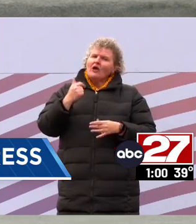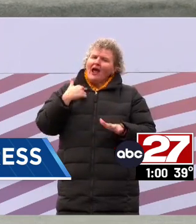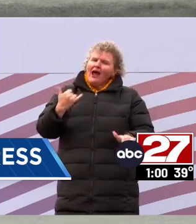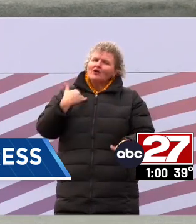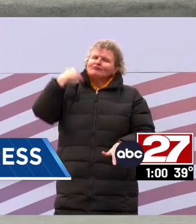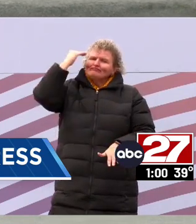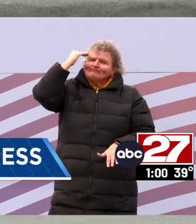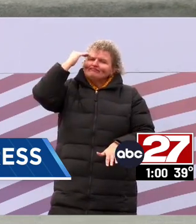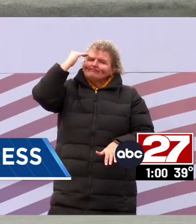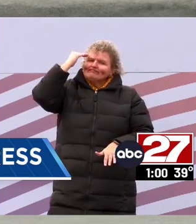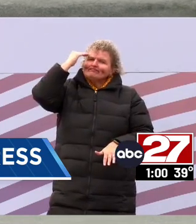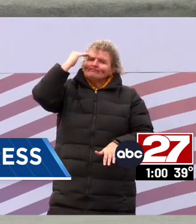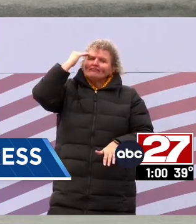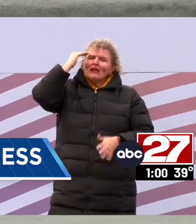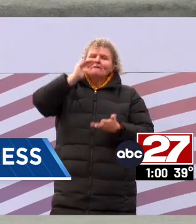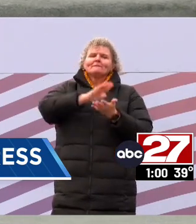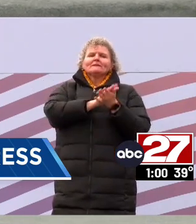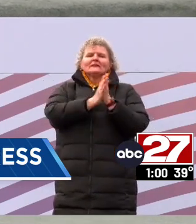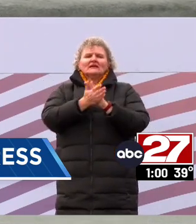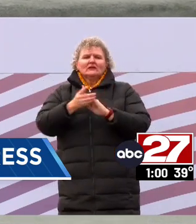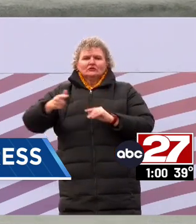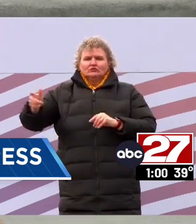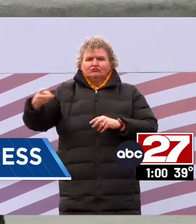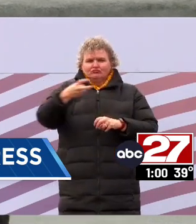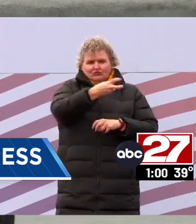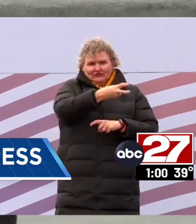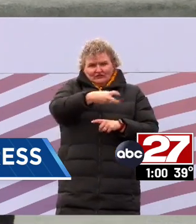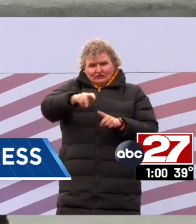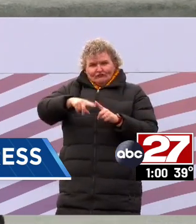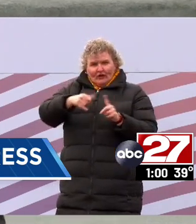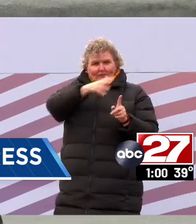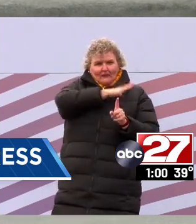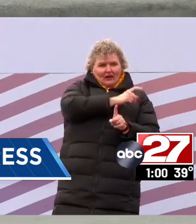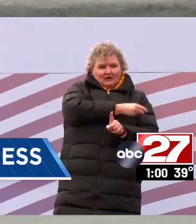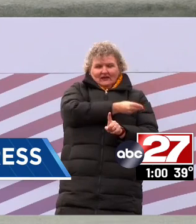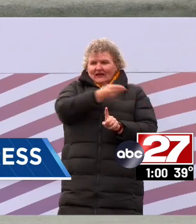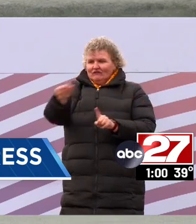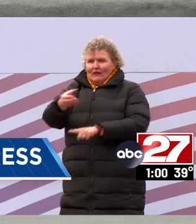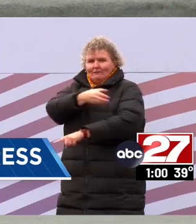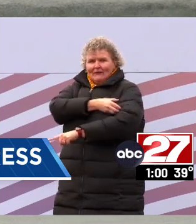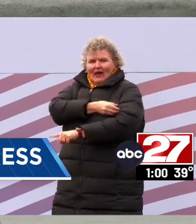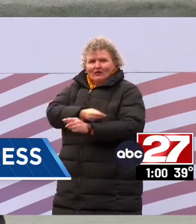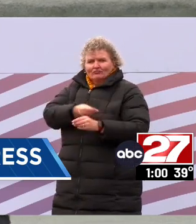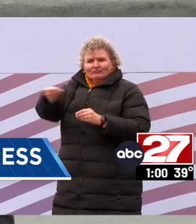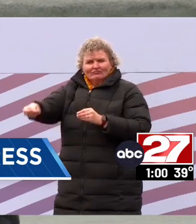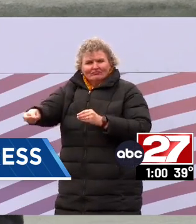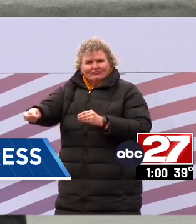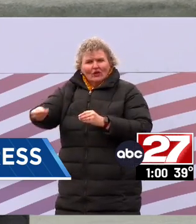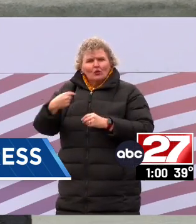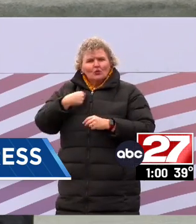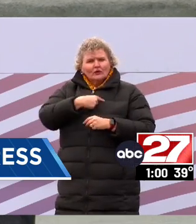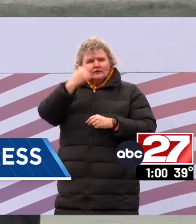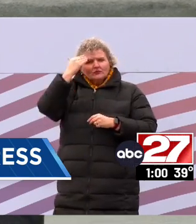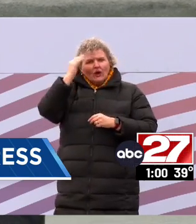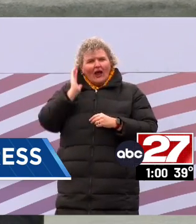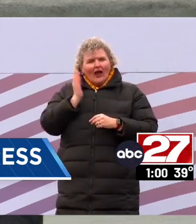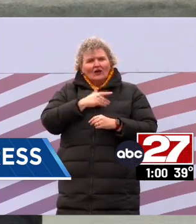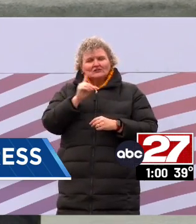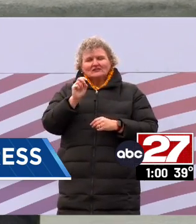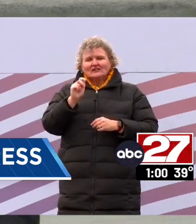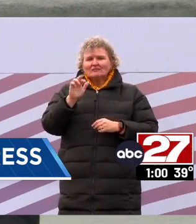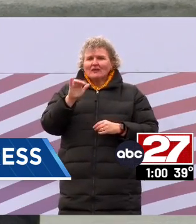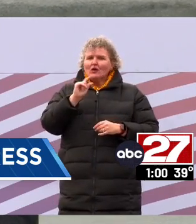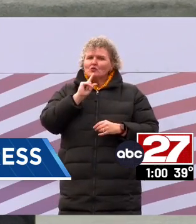peaceful transition of power, we are proving again that our democracy endures and the collective work to strengthen